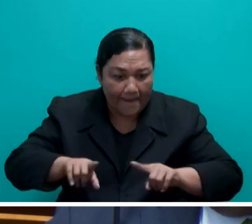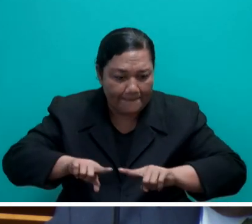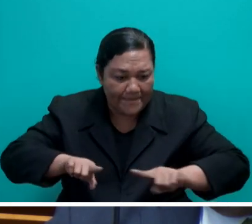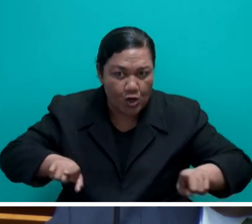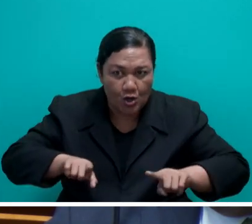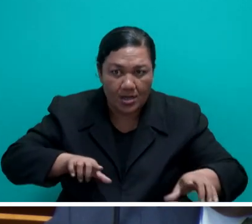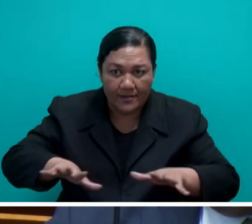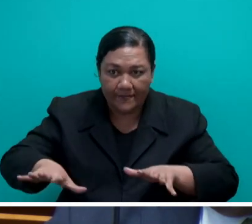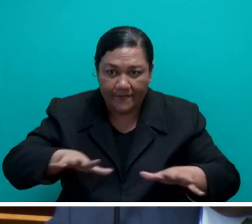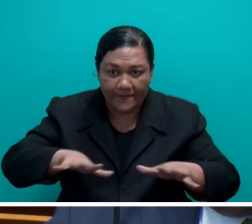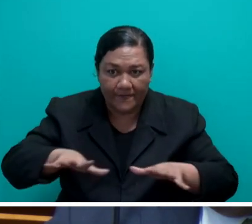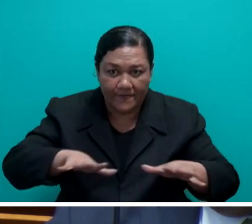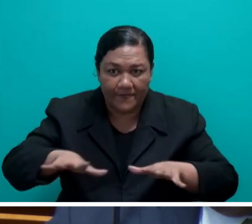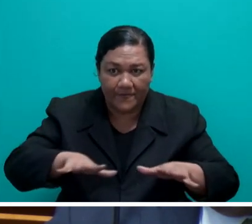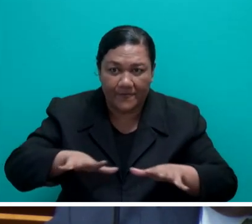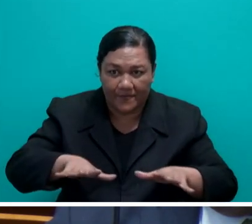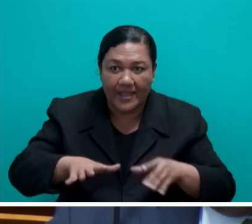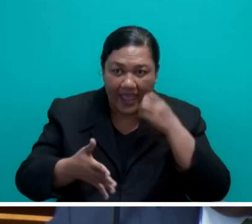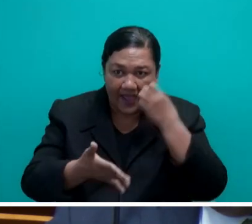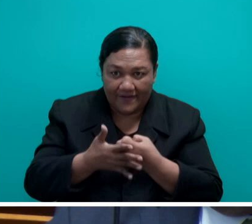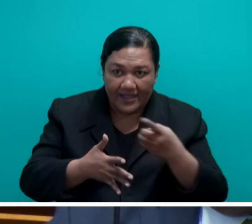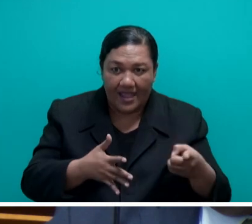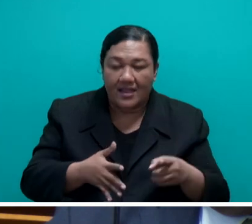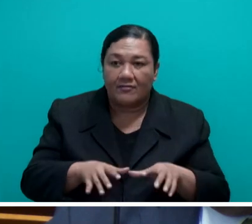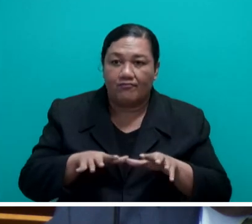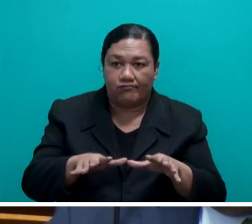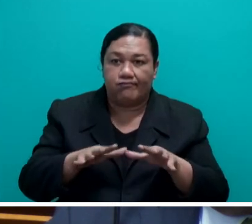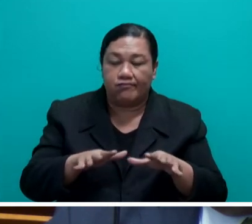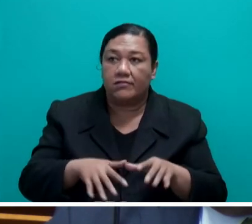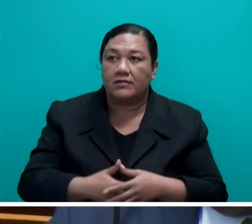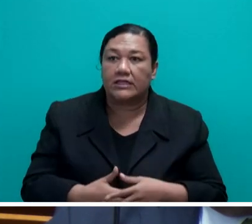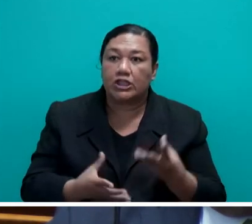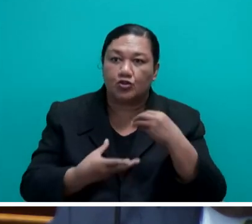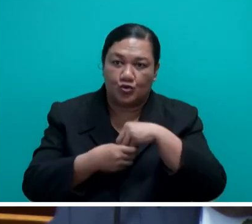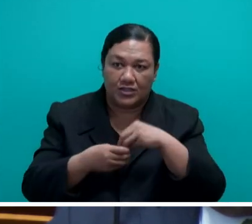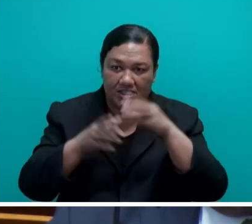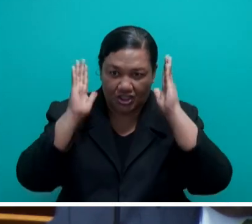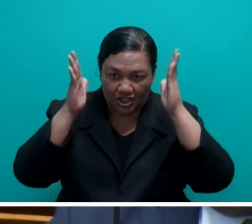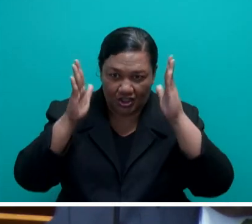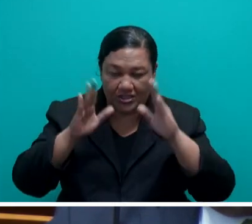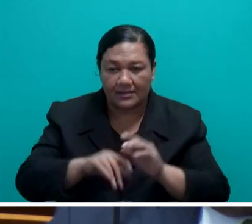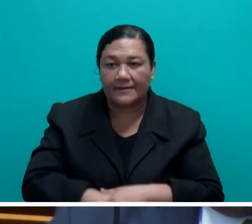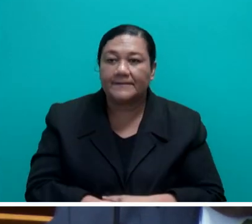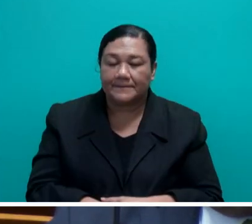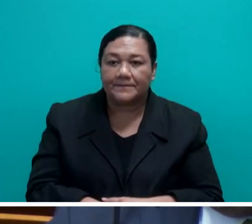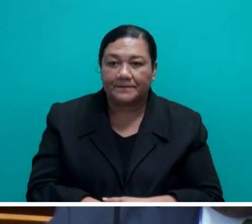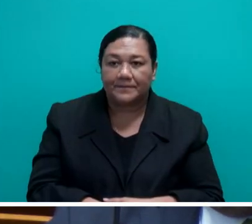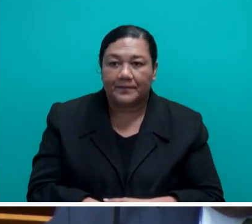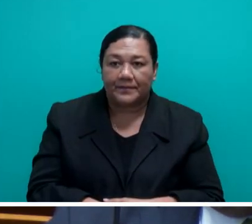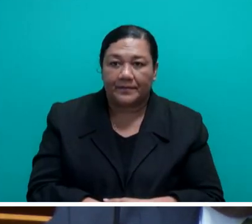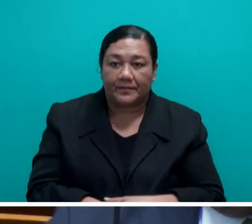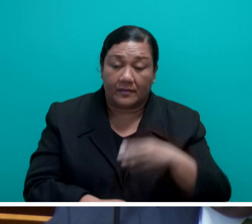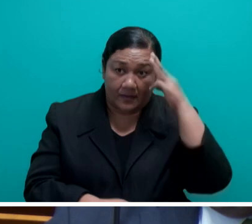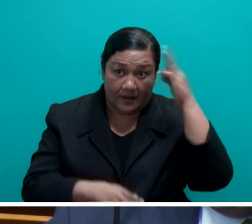building foundations were evident on standing buildings, including the church. Madam Deputy Speaker, following